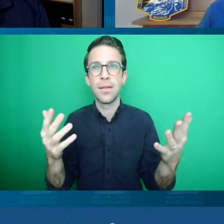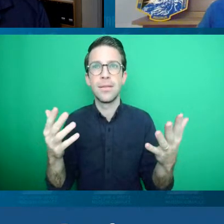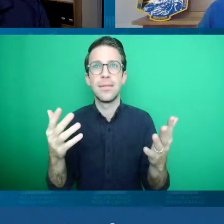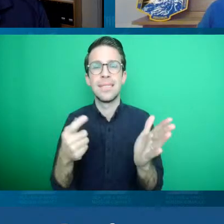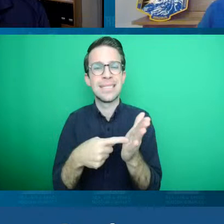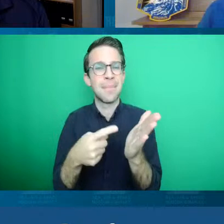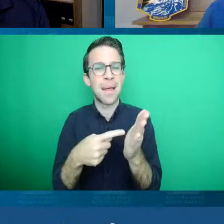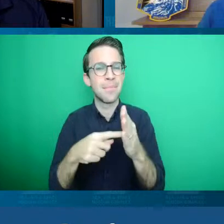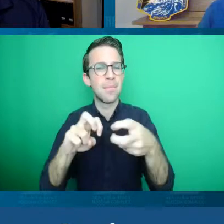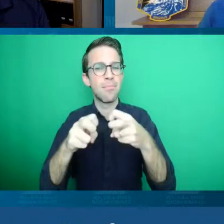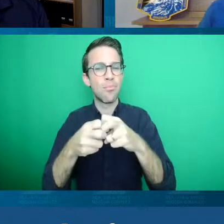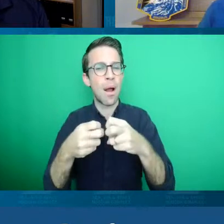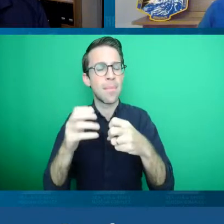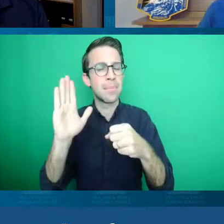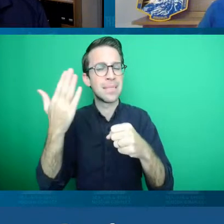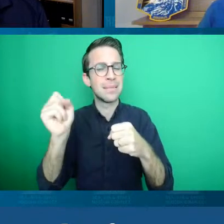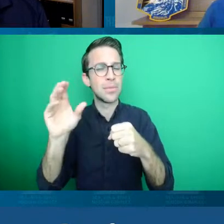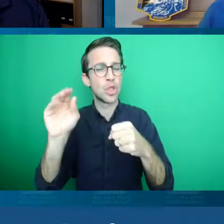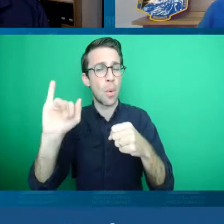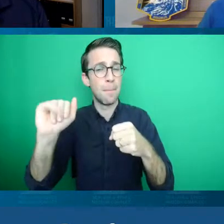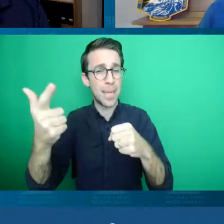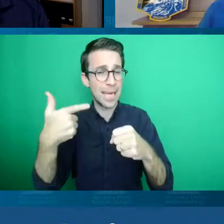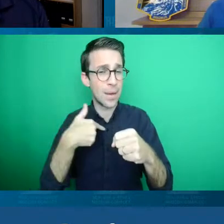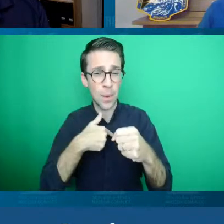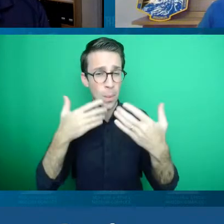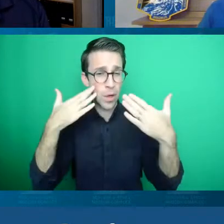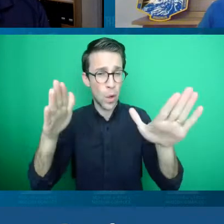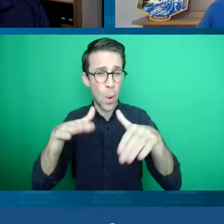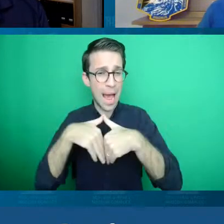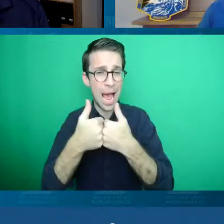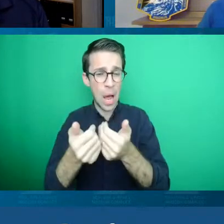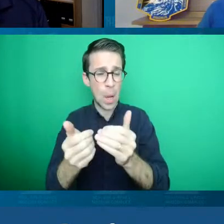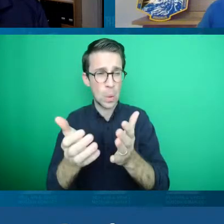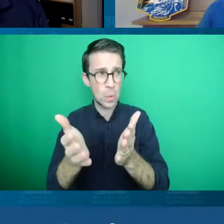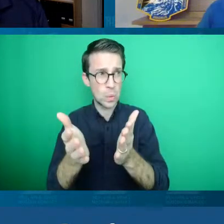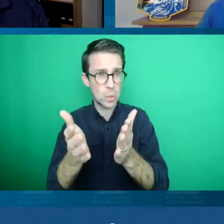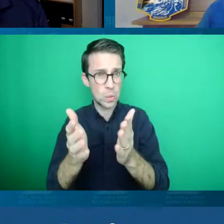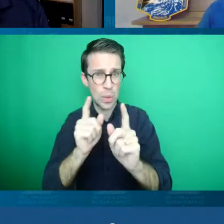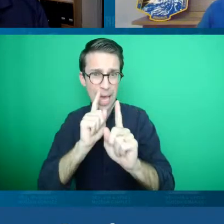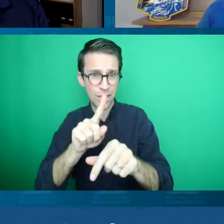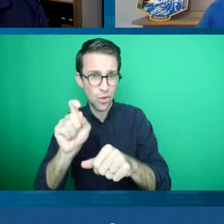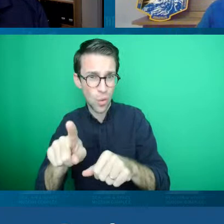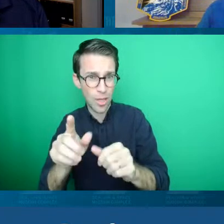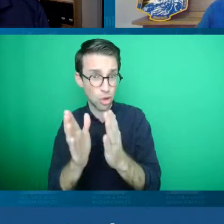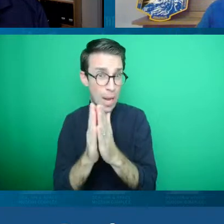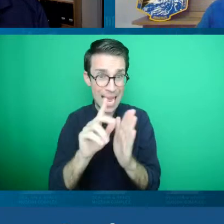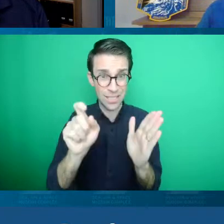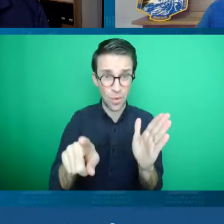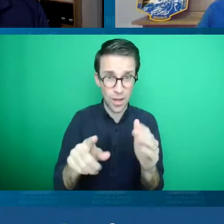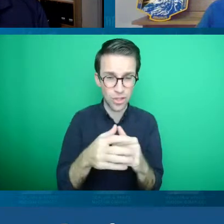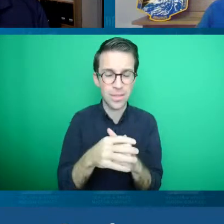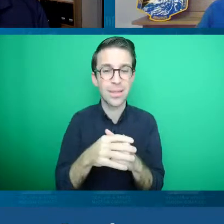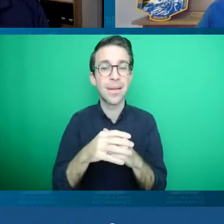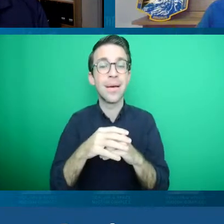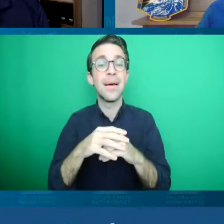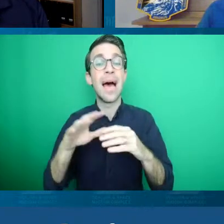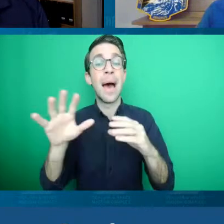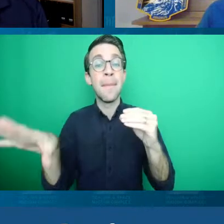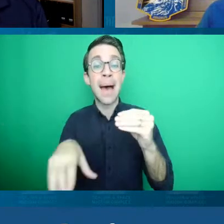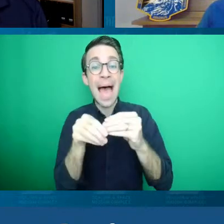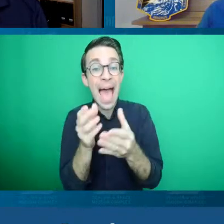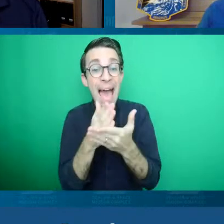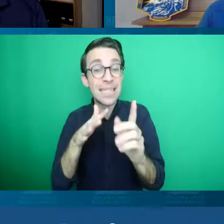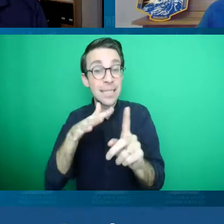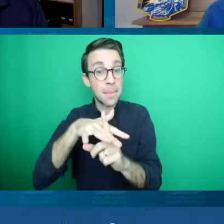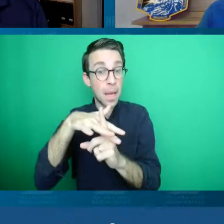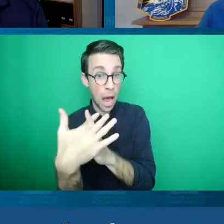question. But having that put in a different context often gives you insight that gives you a glimmer of a solution to